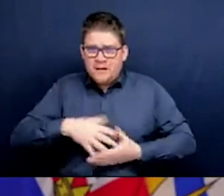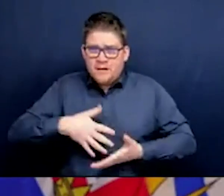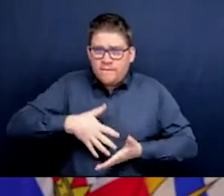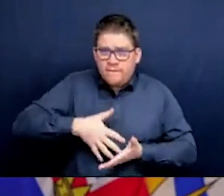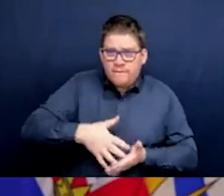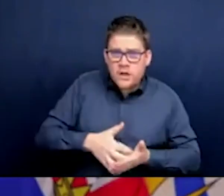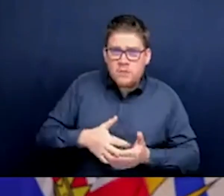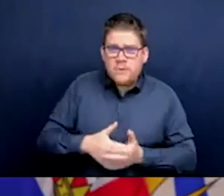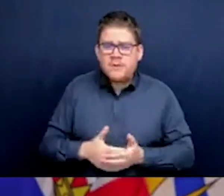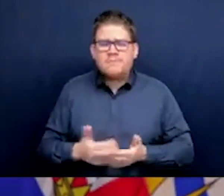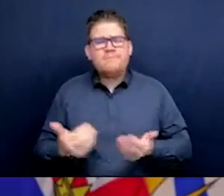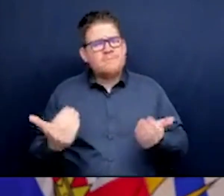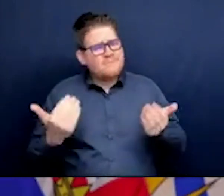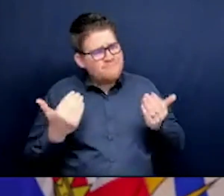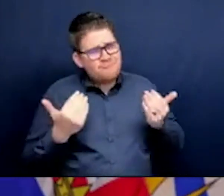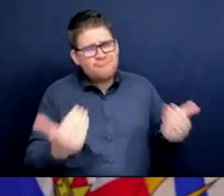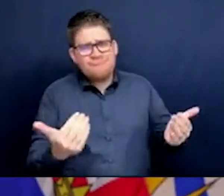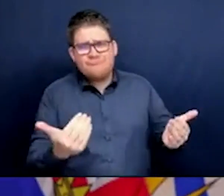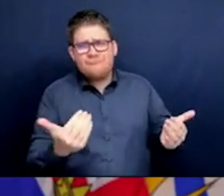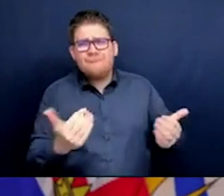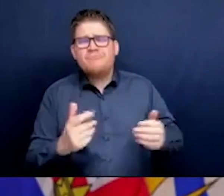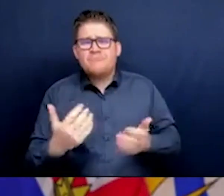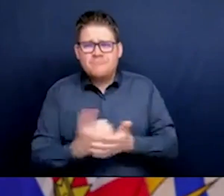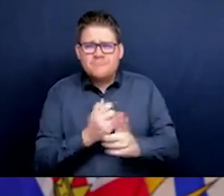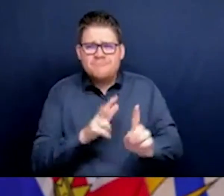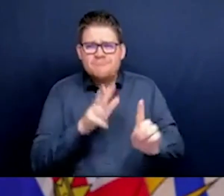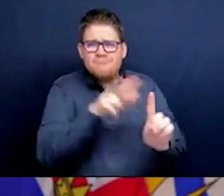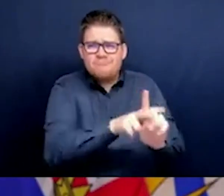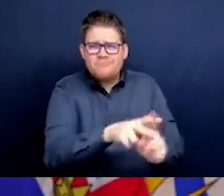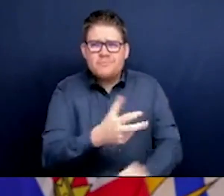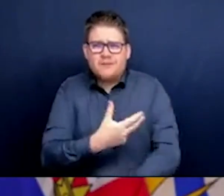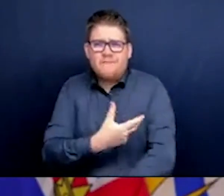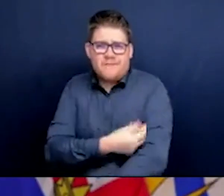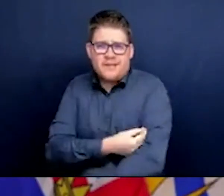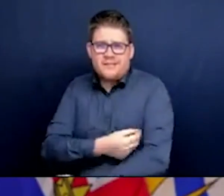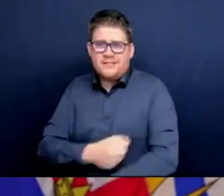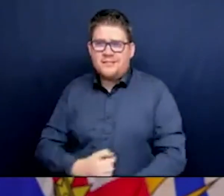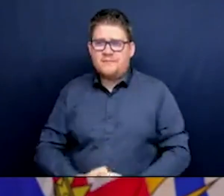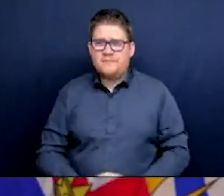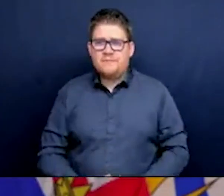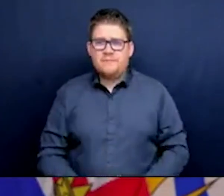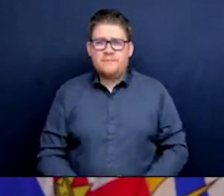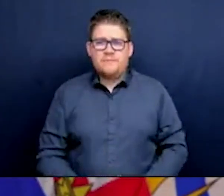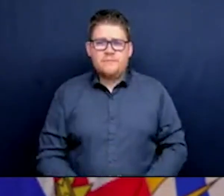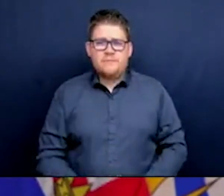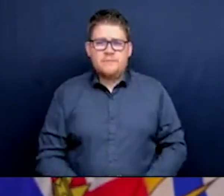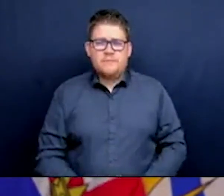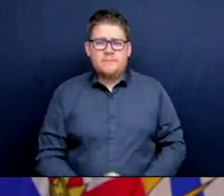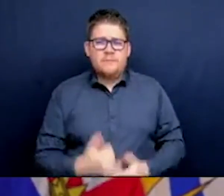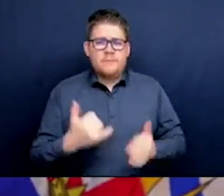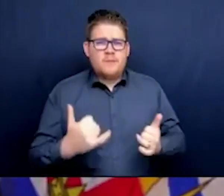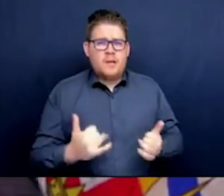vital as well. So with that, it's my honor to introduce Dr. Bonnie Henry to share a few words.